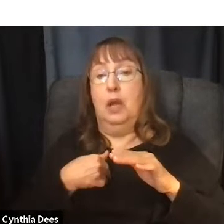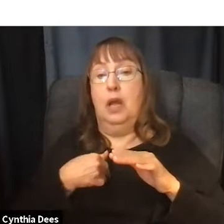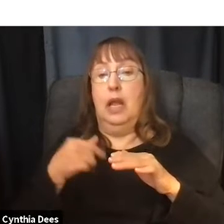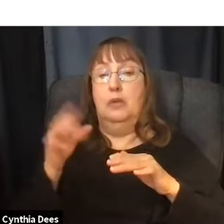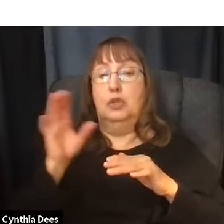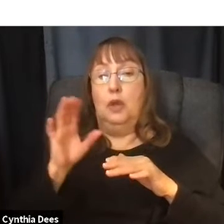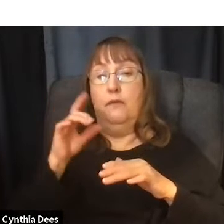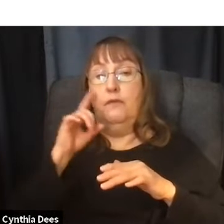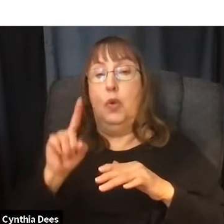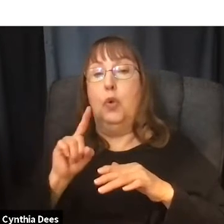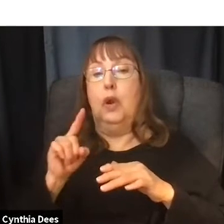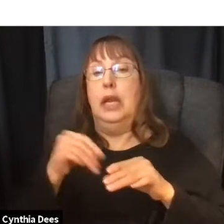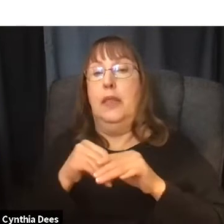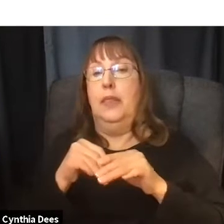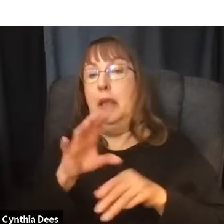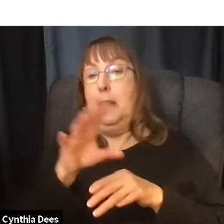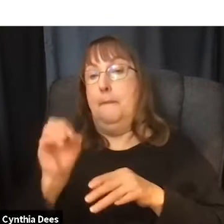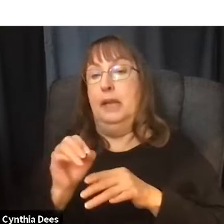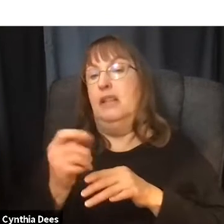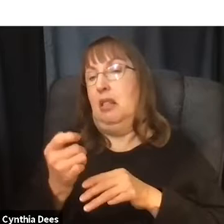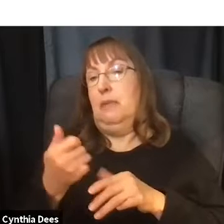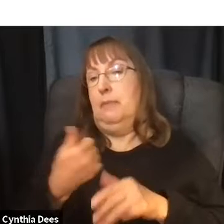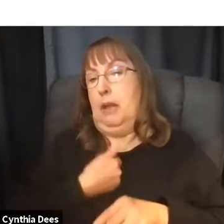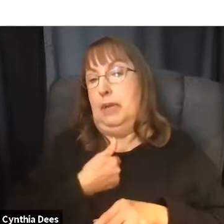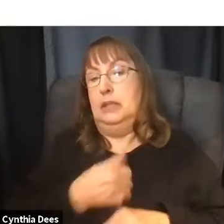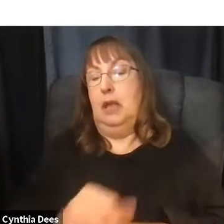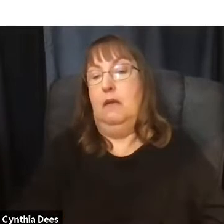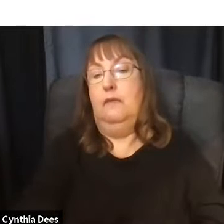in a company, and just a little bit about me.